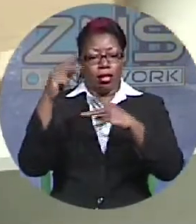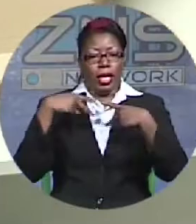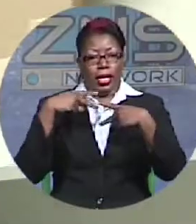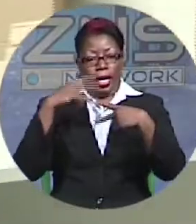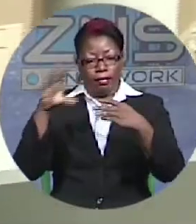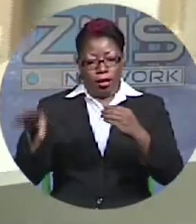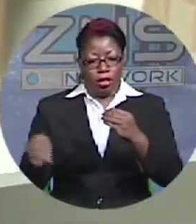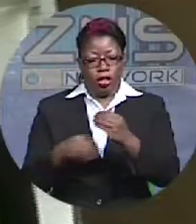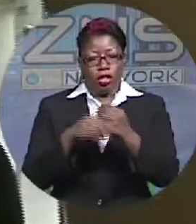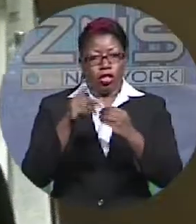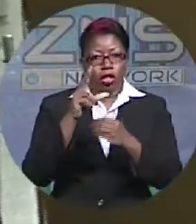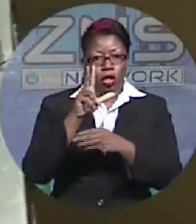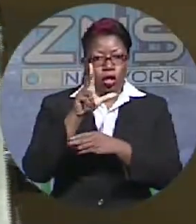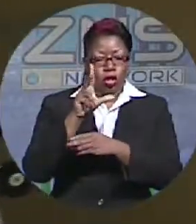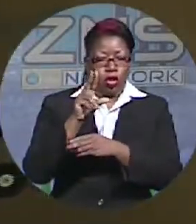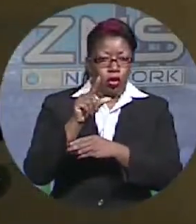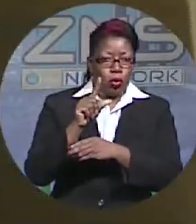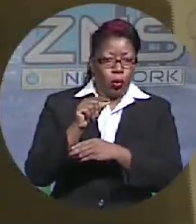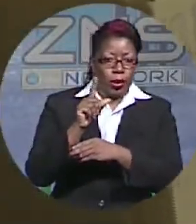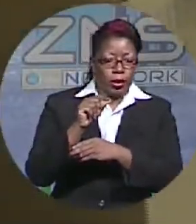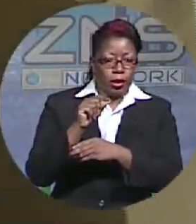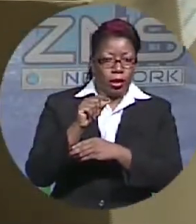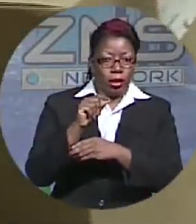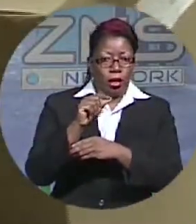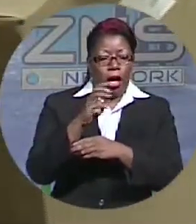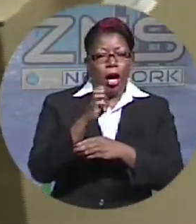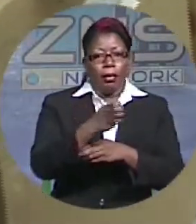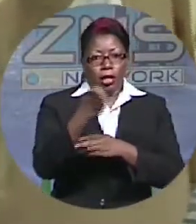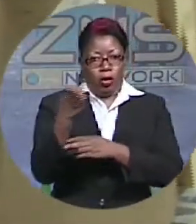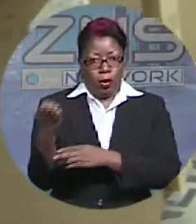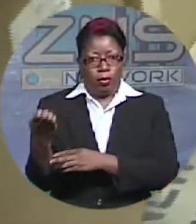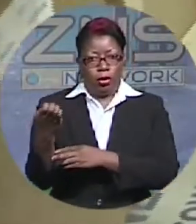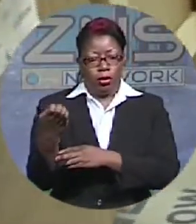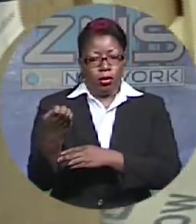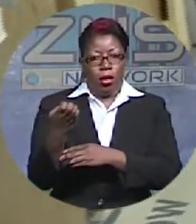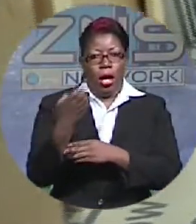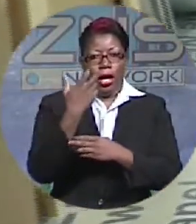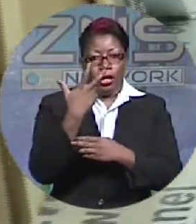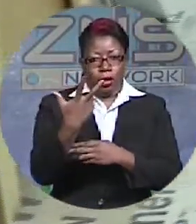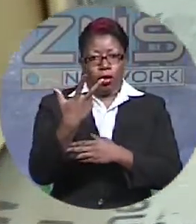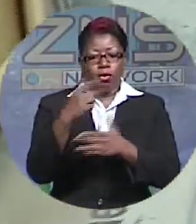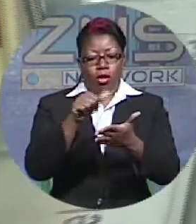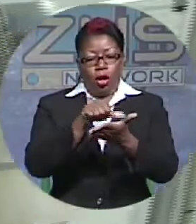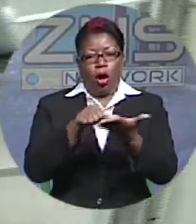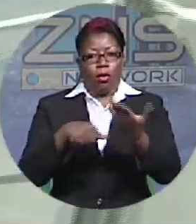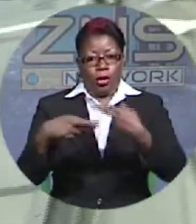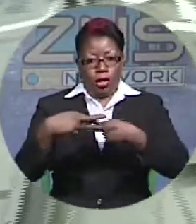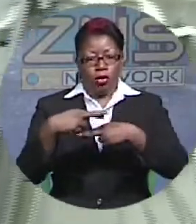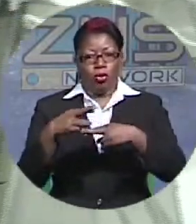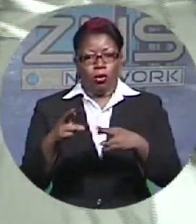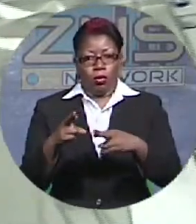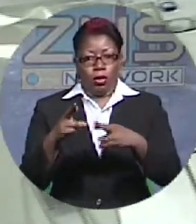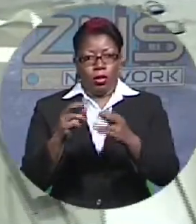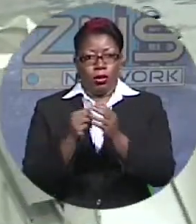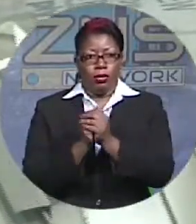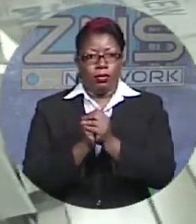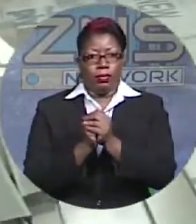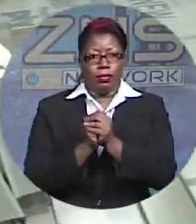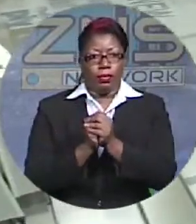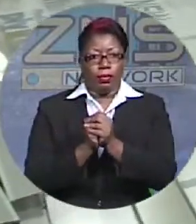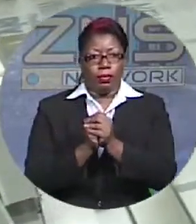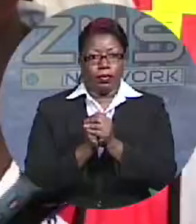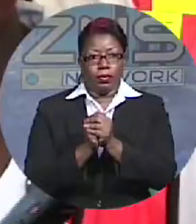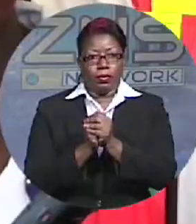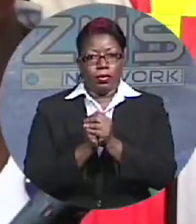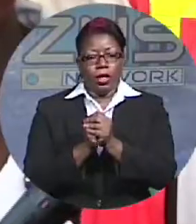additional $20 million in state-of-the-art medical equipment for 6 operating theaters, putting the Bahamas on the cutting edge. And the